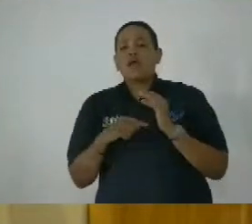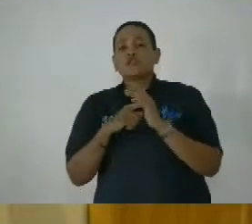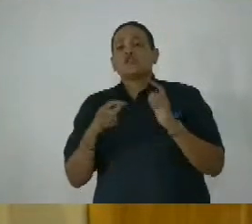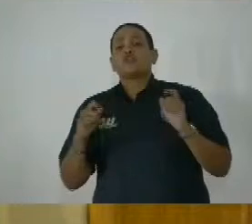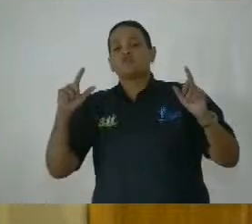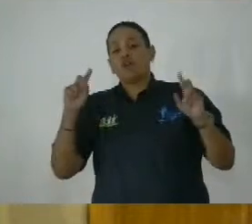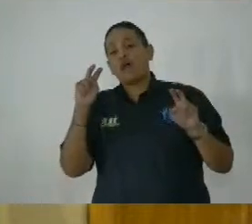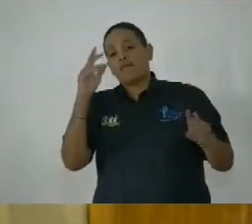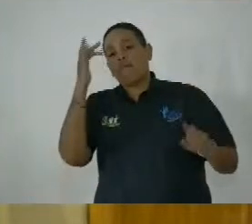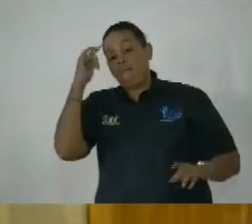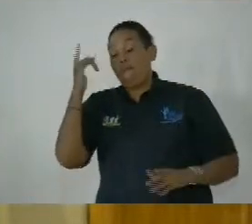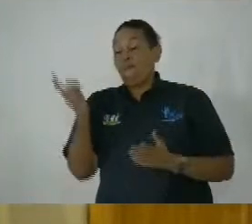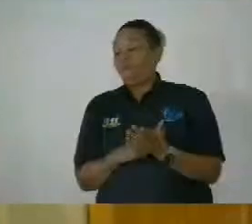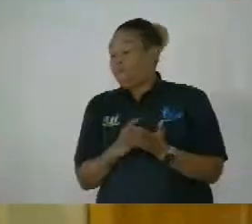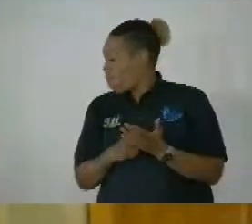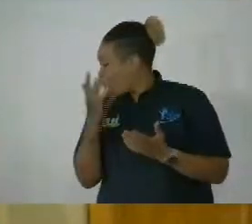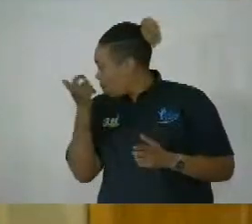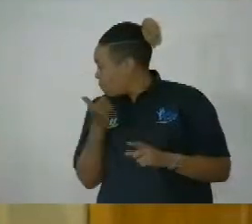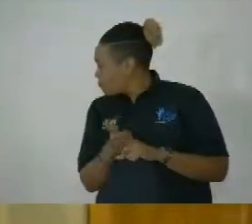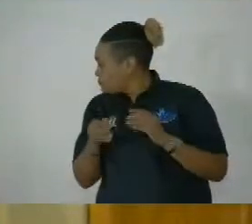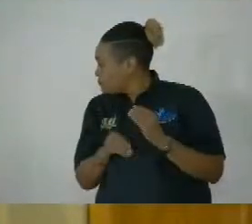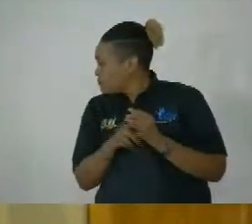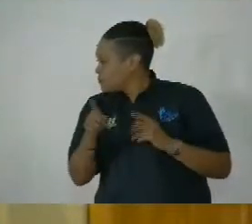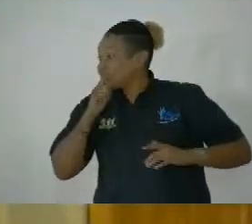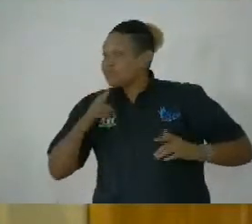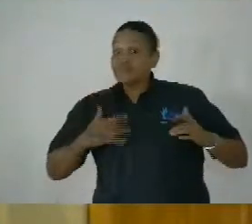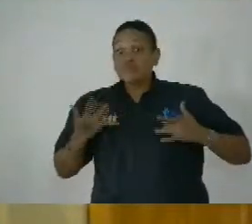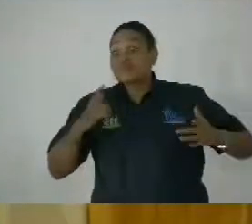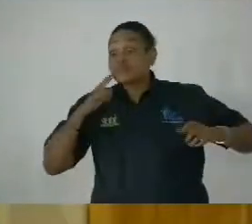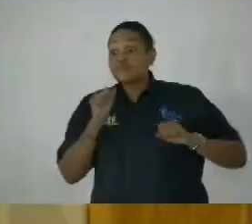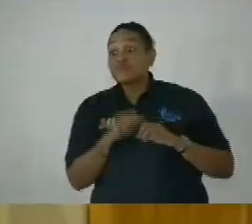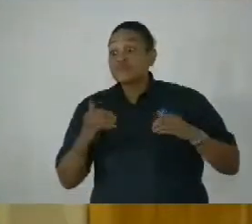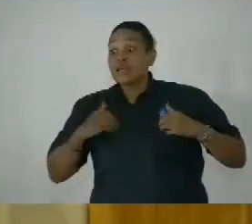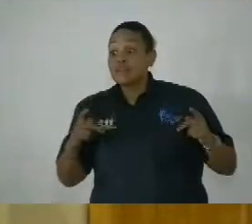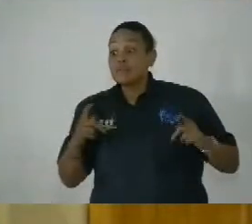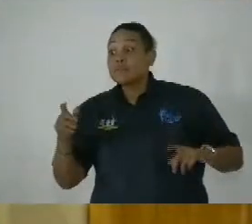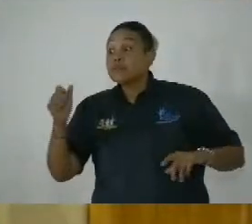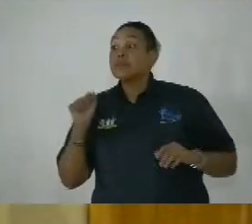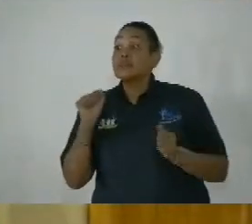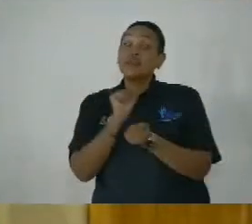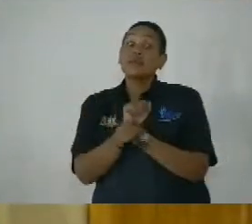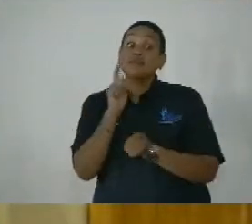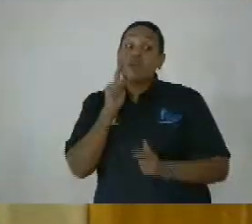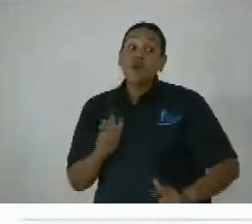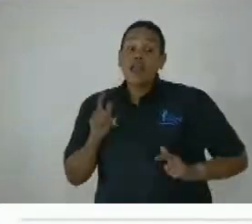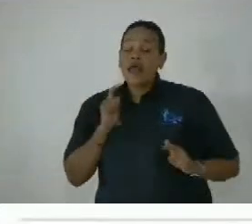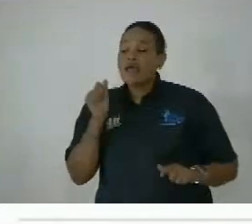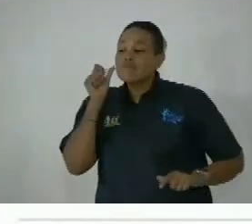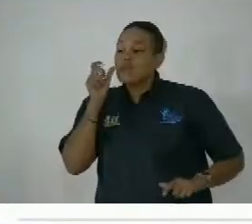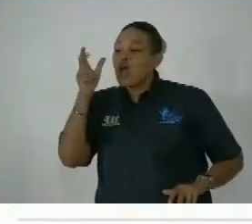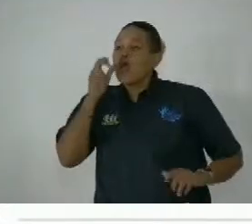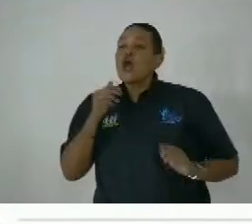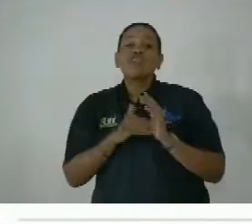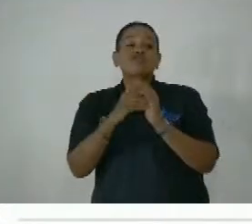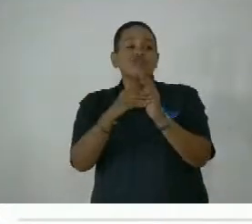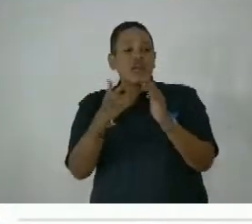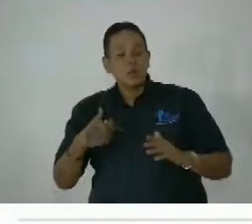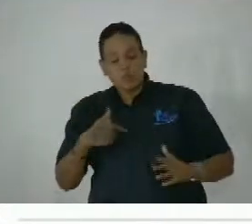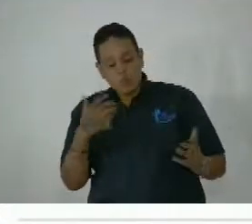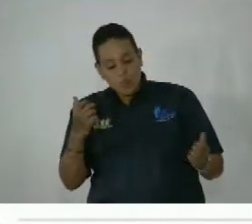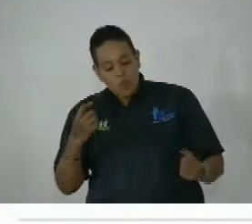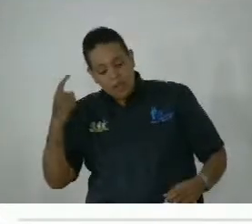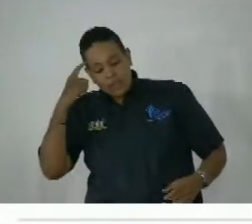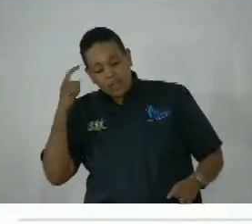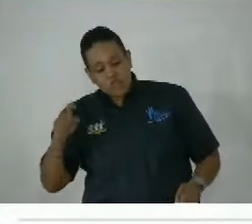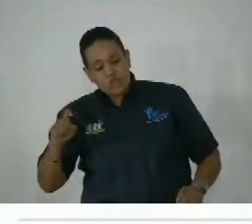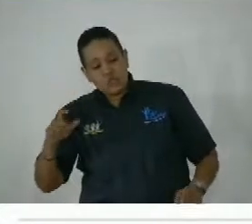Madam Speaker, because sometimes the excitement of having people convicted for life is not heard as frequent as we think it